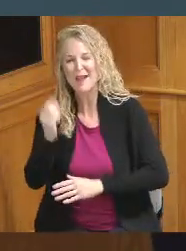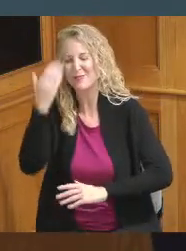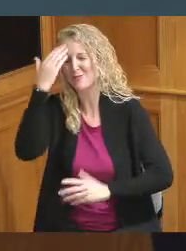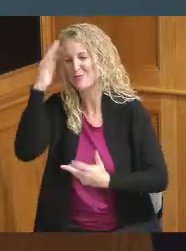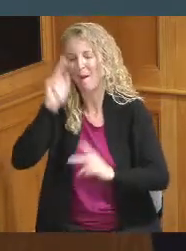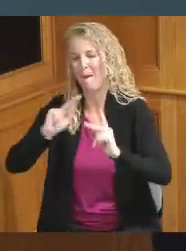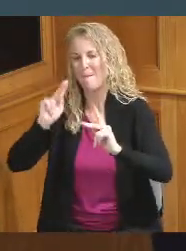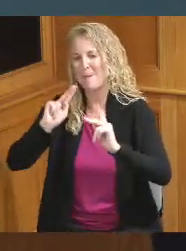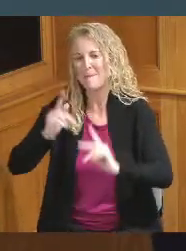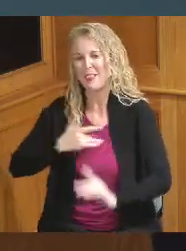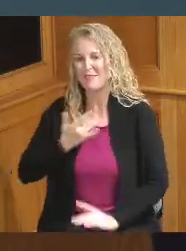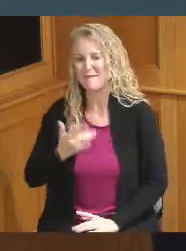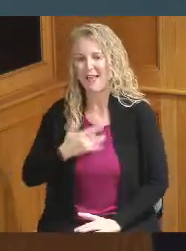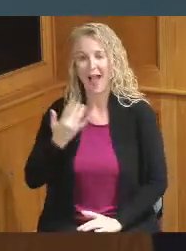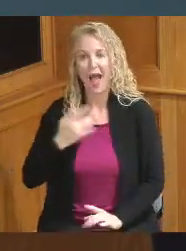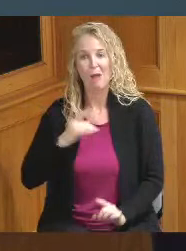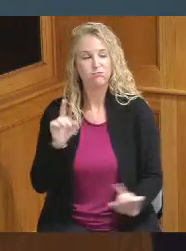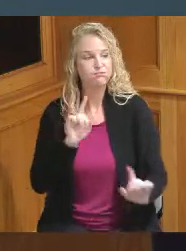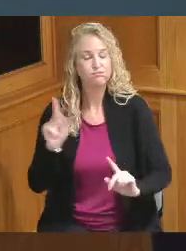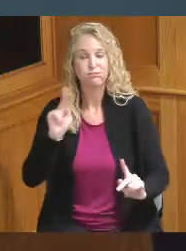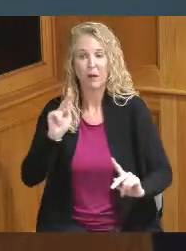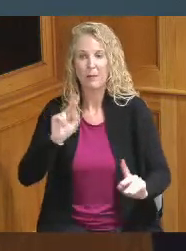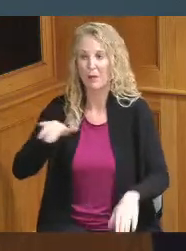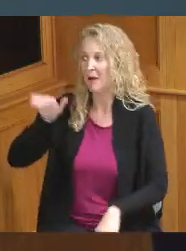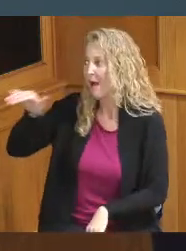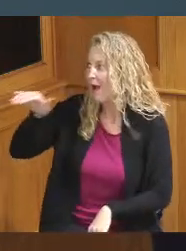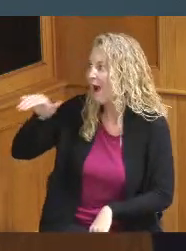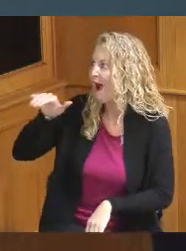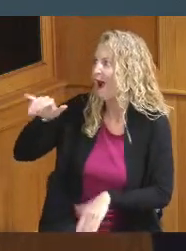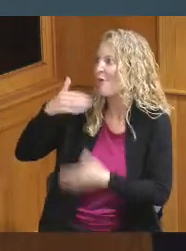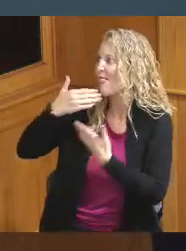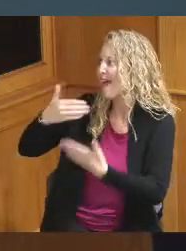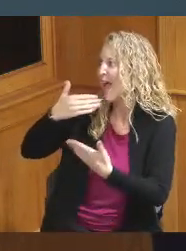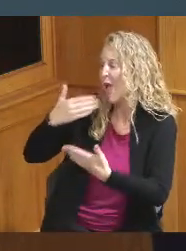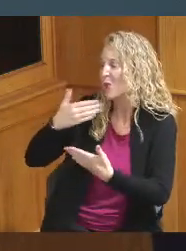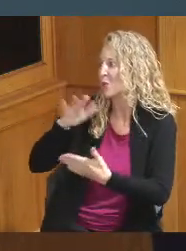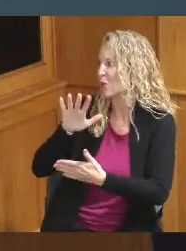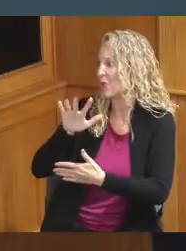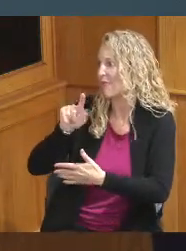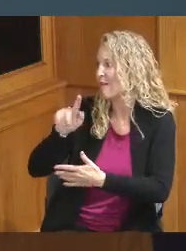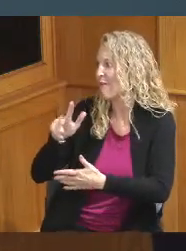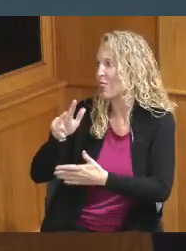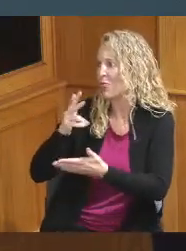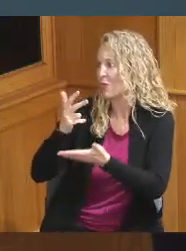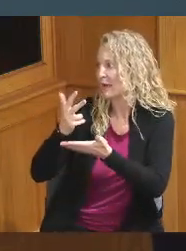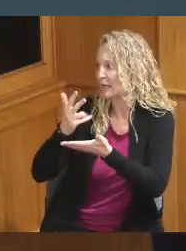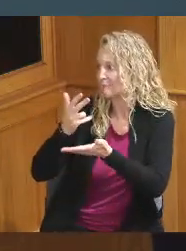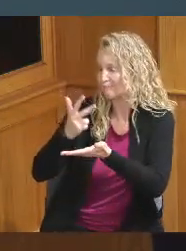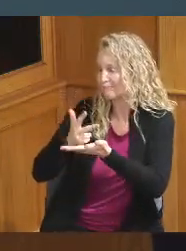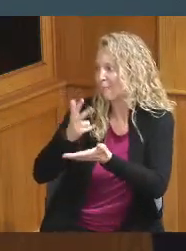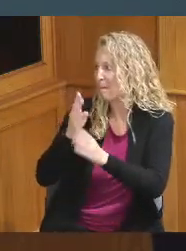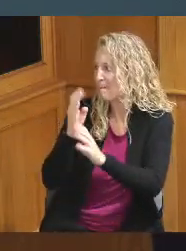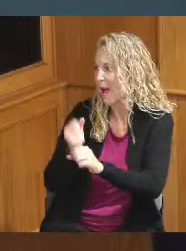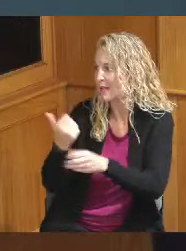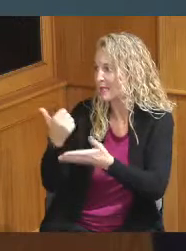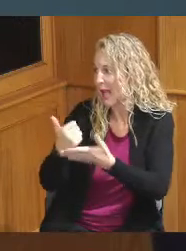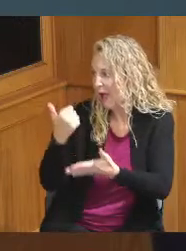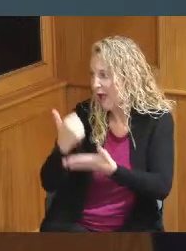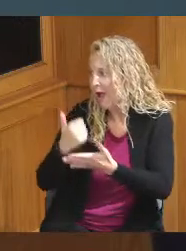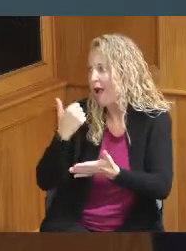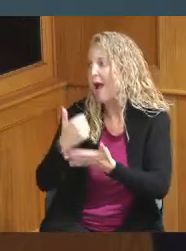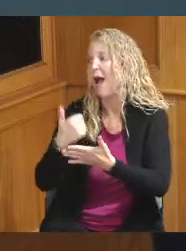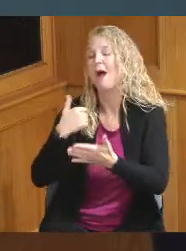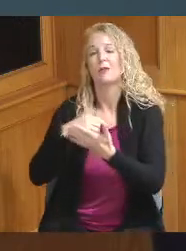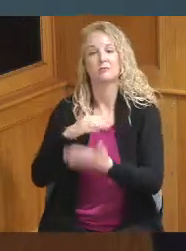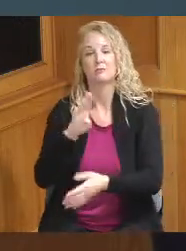feel about it. I can't go anywhere without people stopping me, telling me thank you, saying it helped them, going back to the bus, telling them